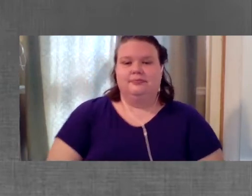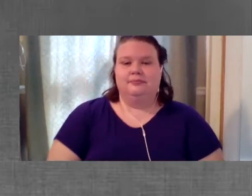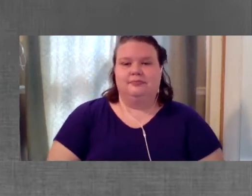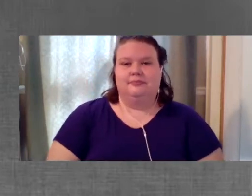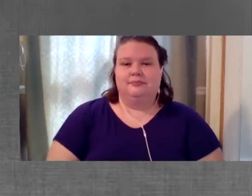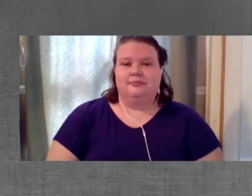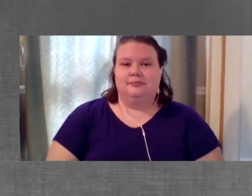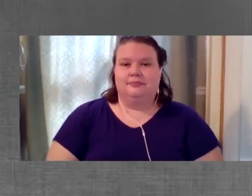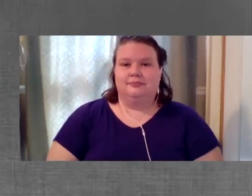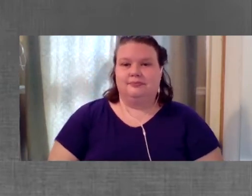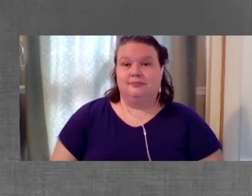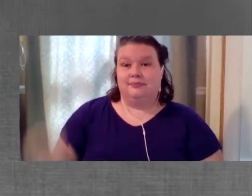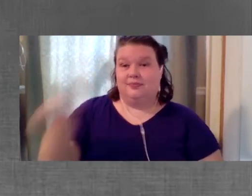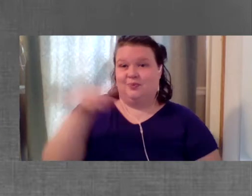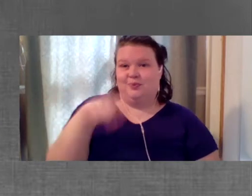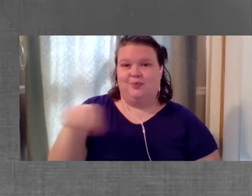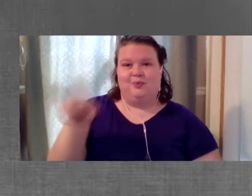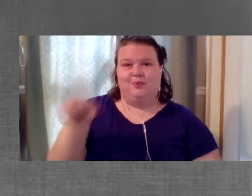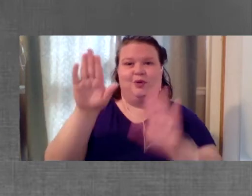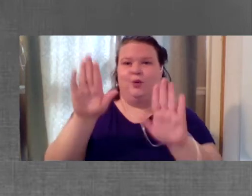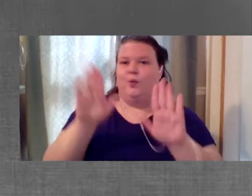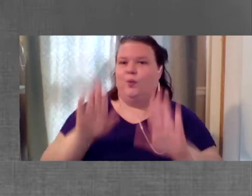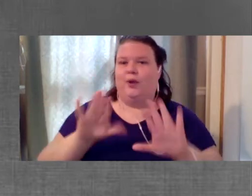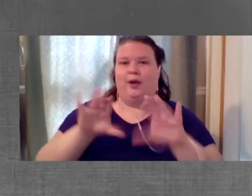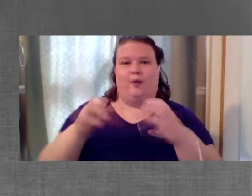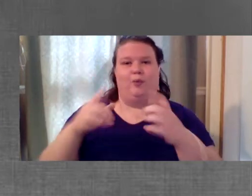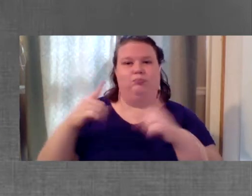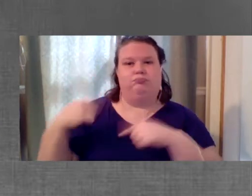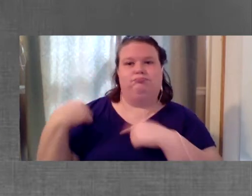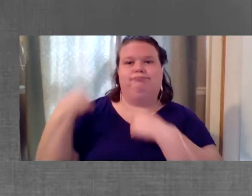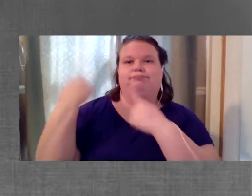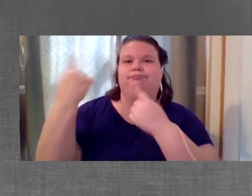You guys have been a great group throughout this whole process.